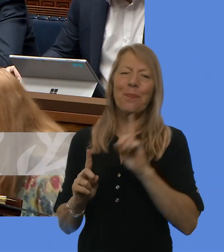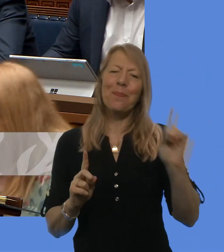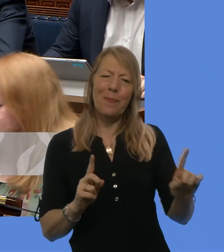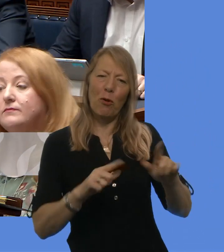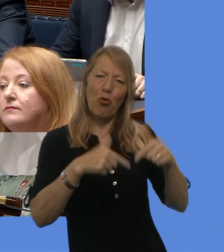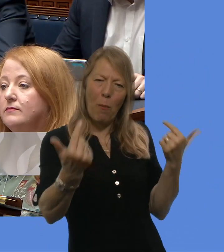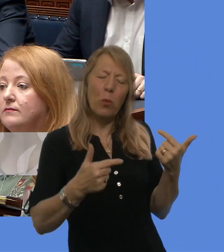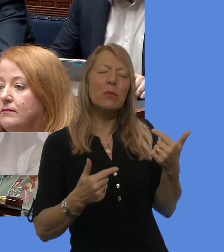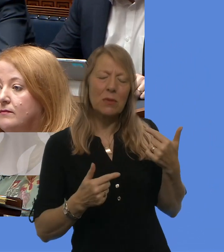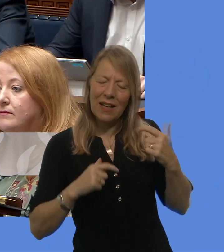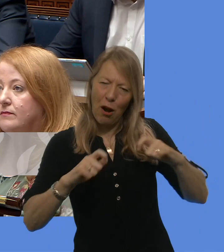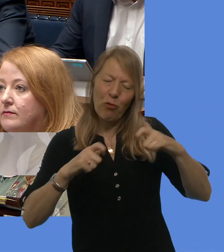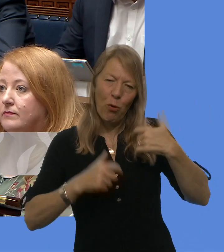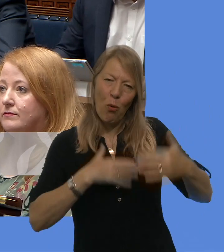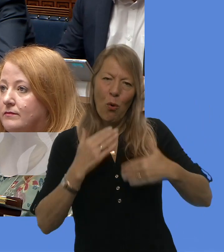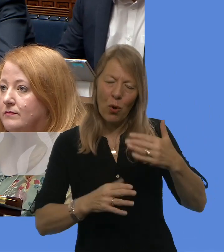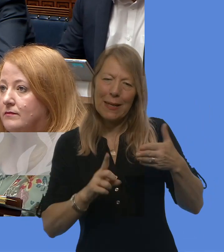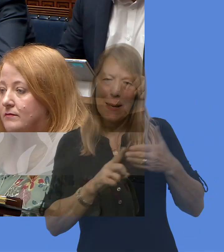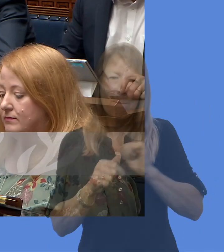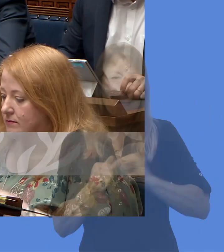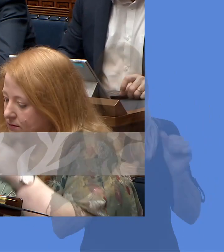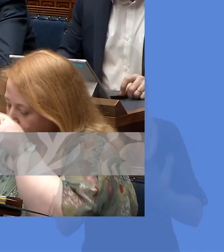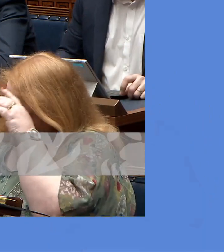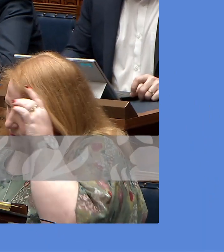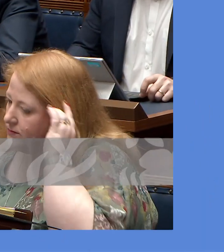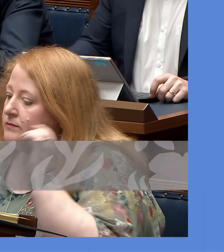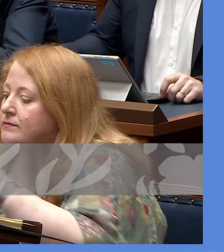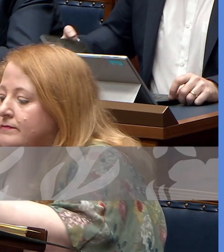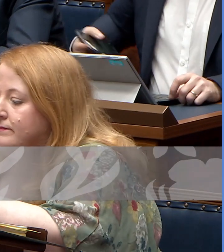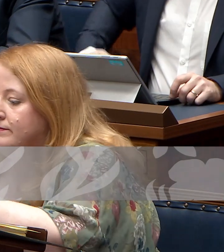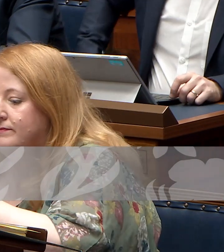outcomes. If members take their ease for a moment, we now move to questions for the Minister for Agriculture.